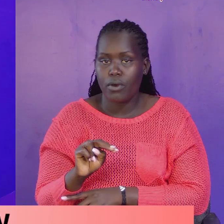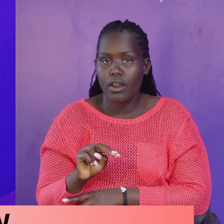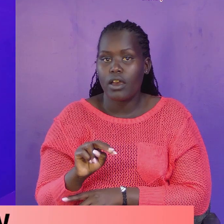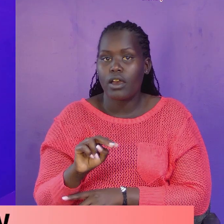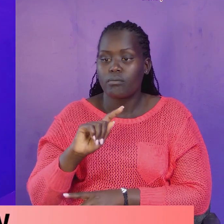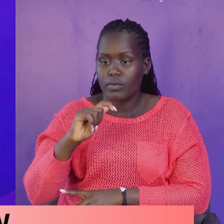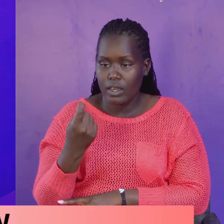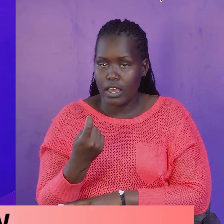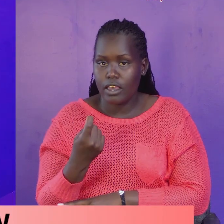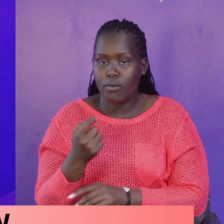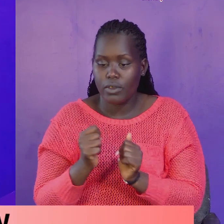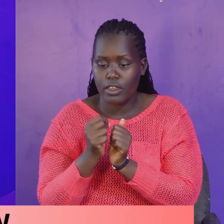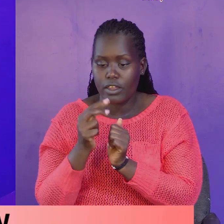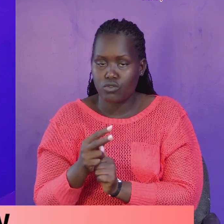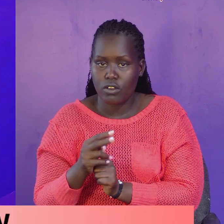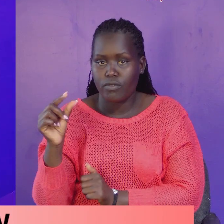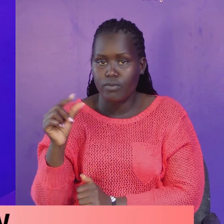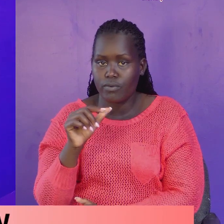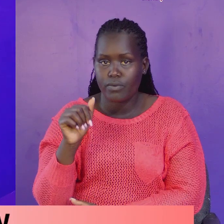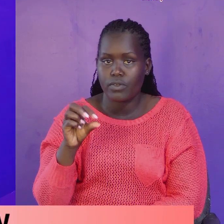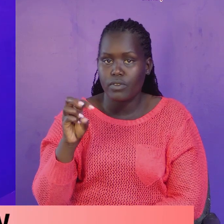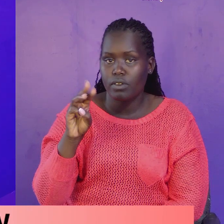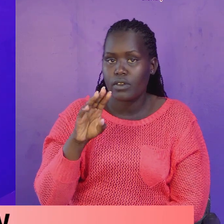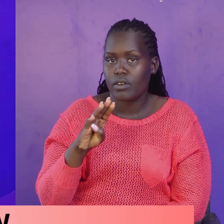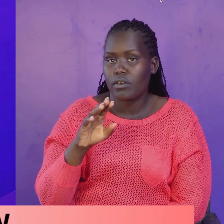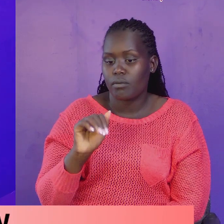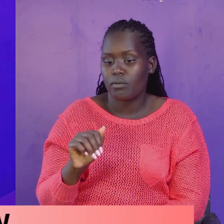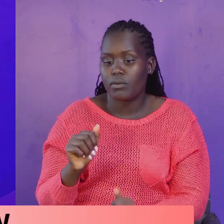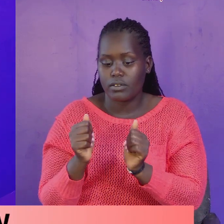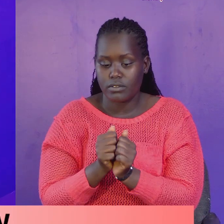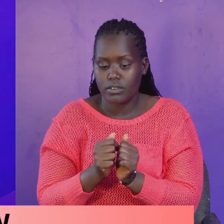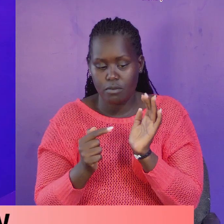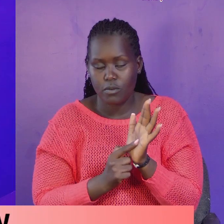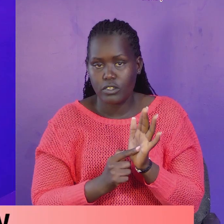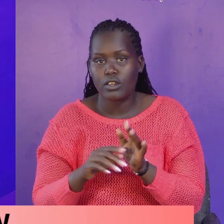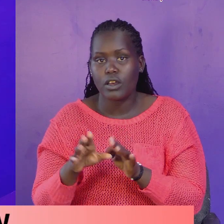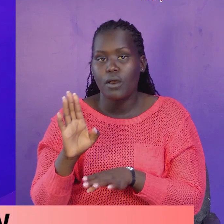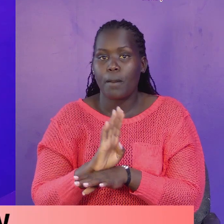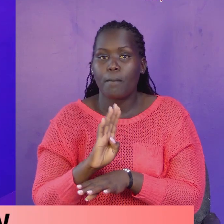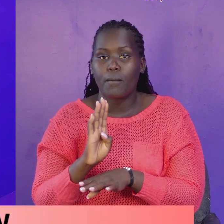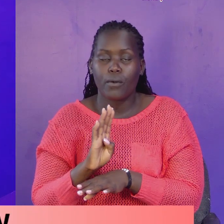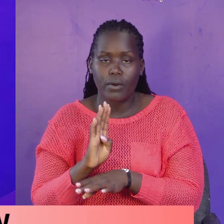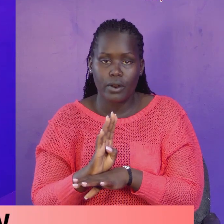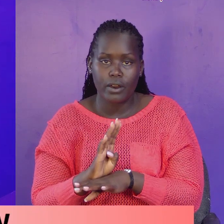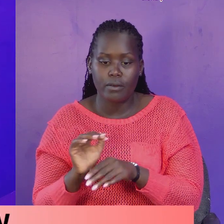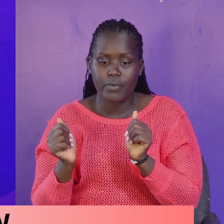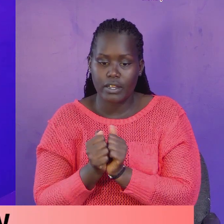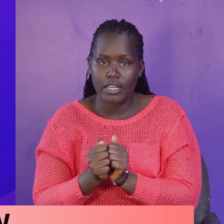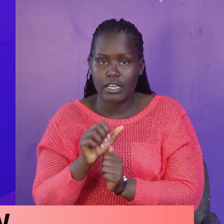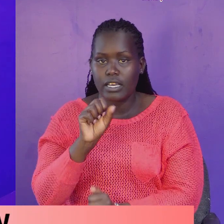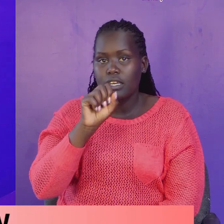points. Gambia, 10 points. Burundi, 10. Seychelles, 0.